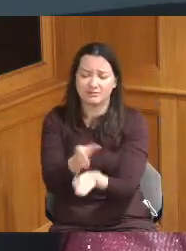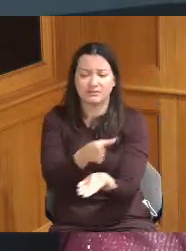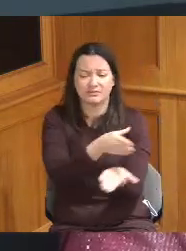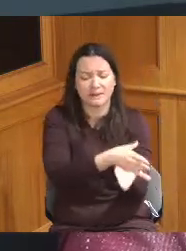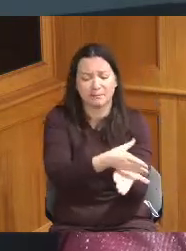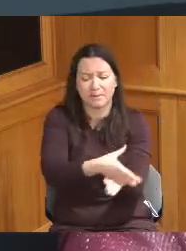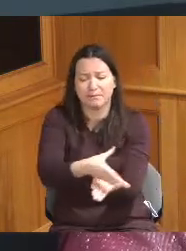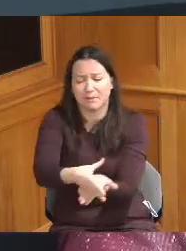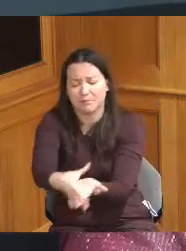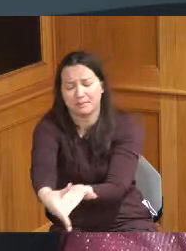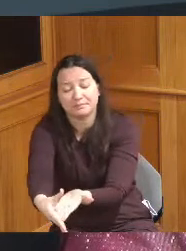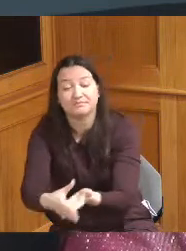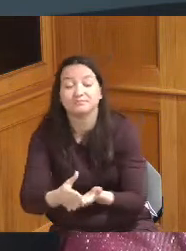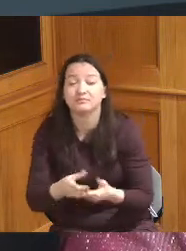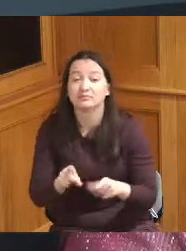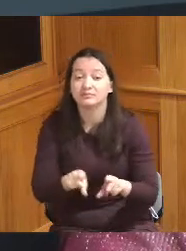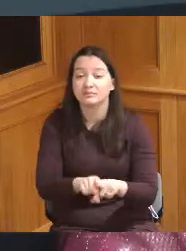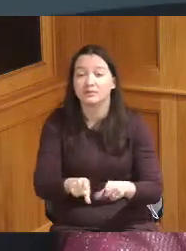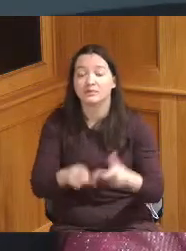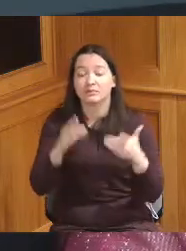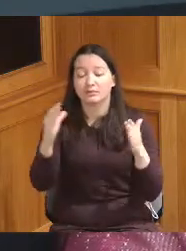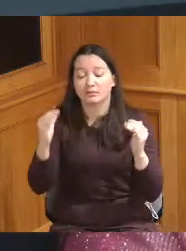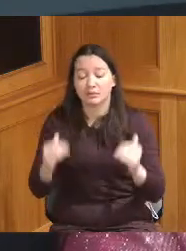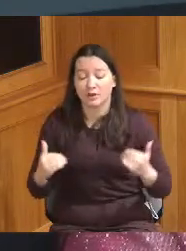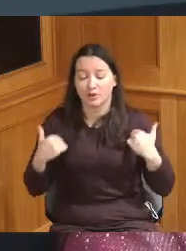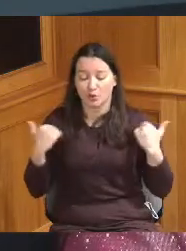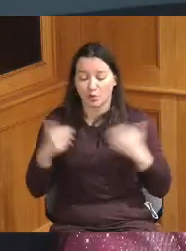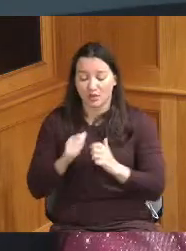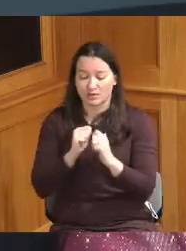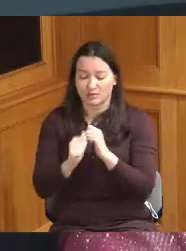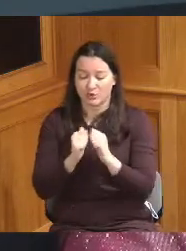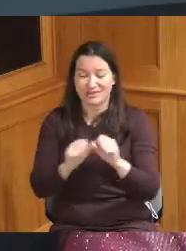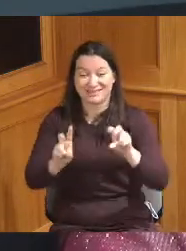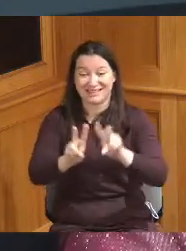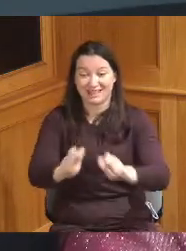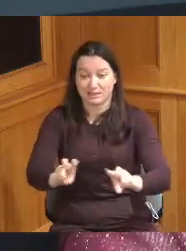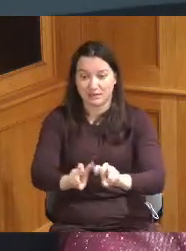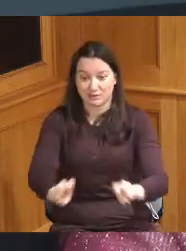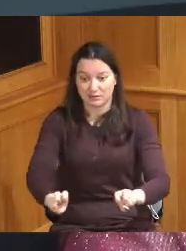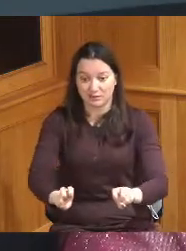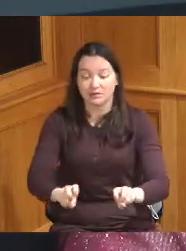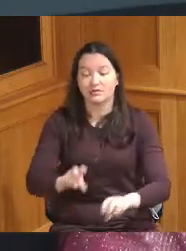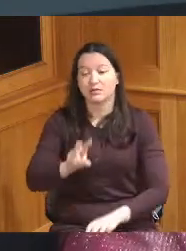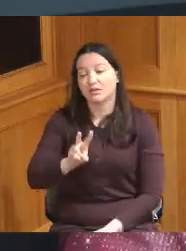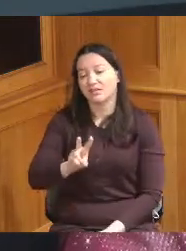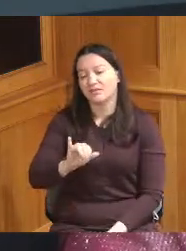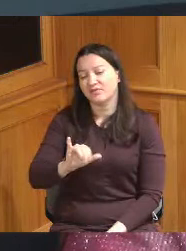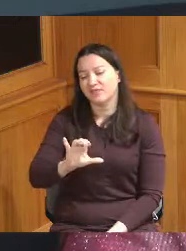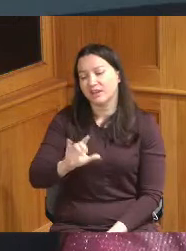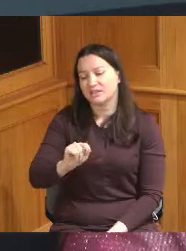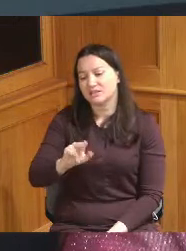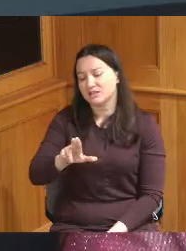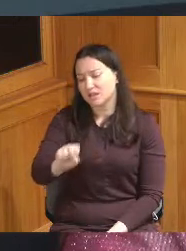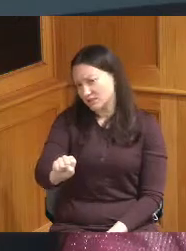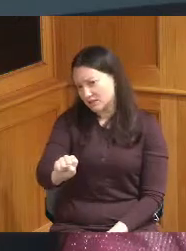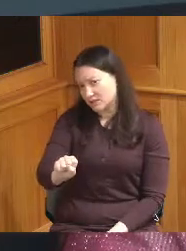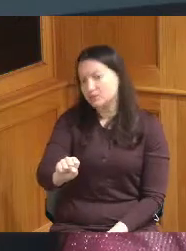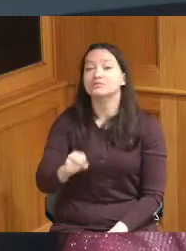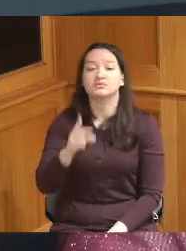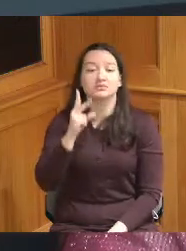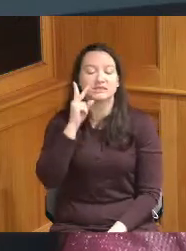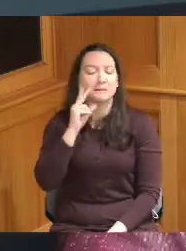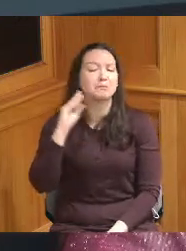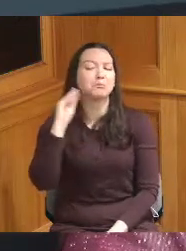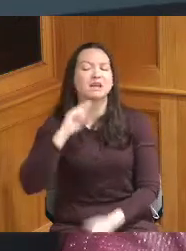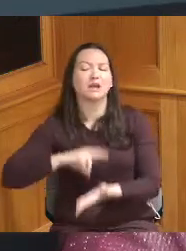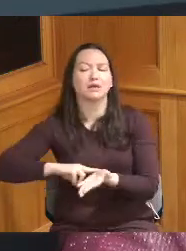also, I was part of the youth sports assessment that was done by Victus. We're looking currently and getting opinions